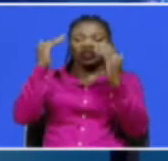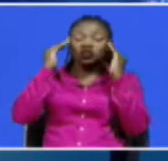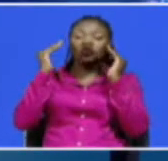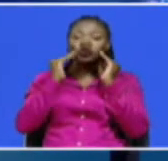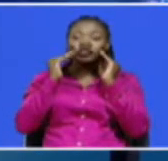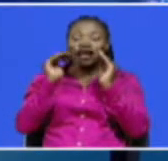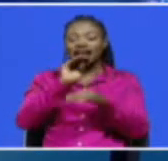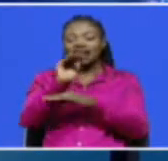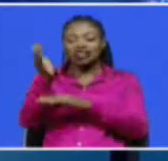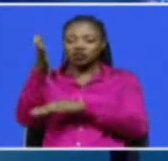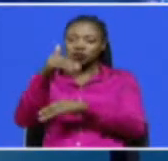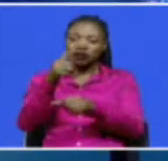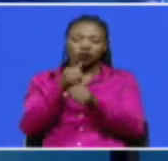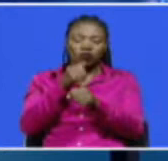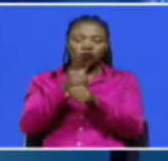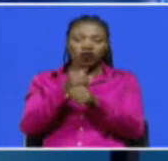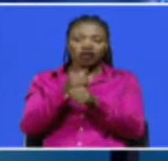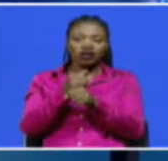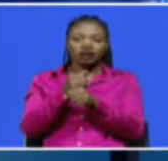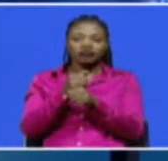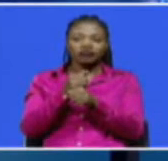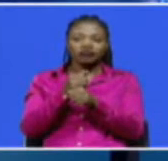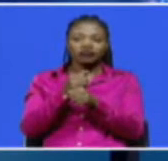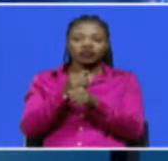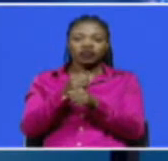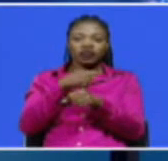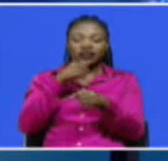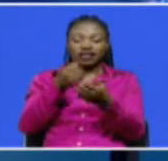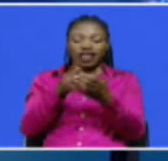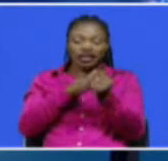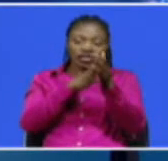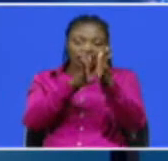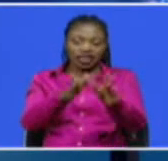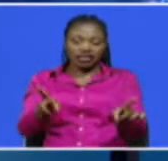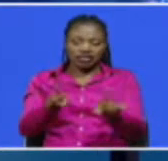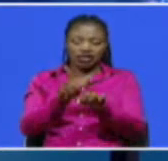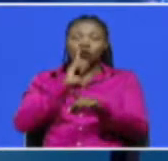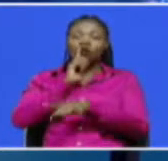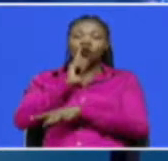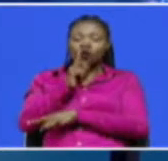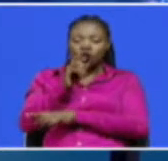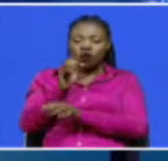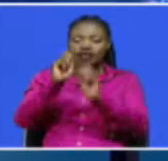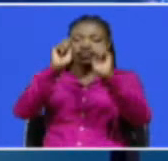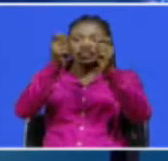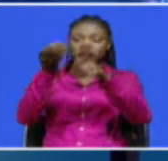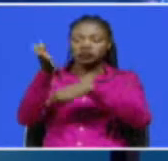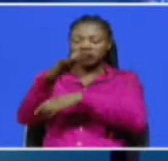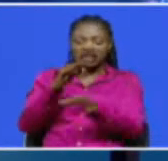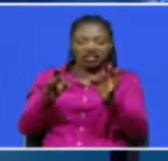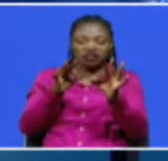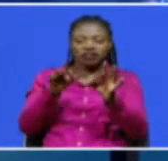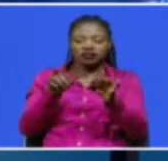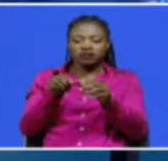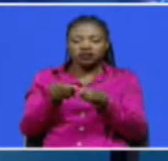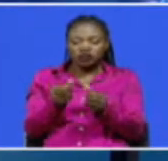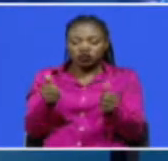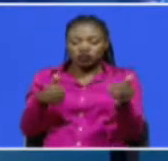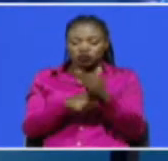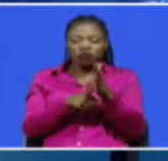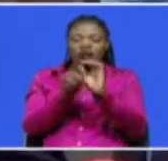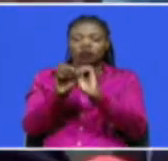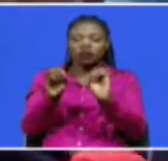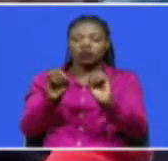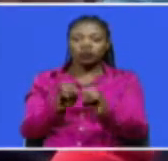to resume work. In the meantime, the officials further warned that the strike will resume if their grievances are not addressed.